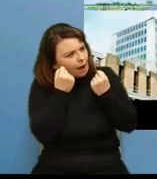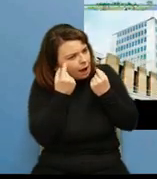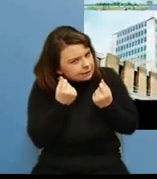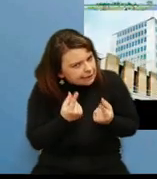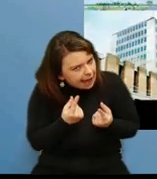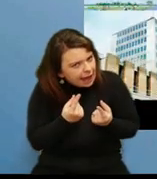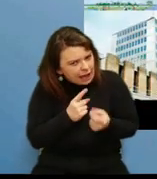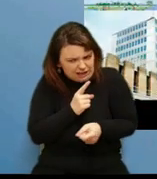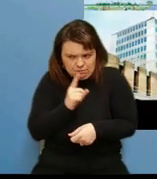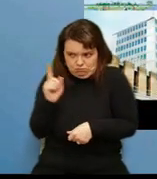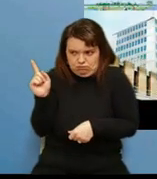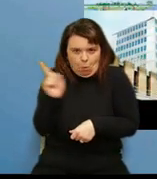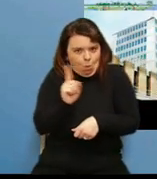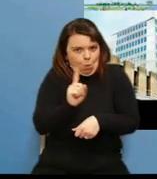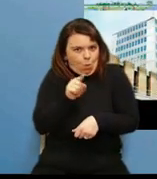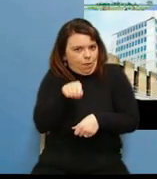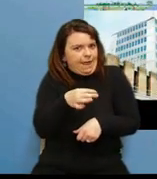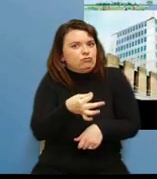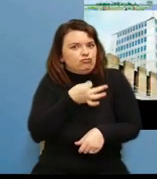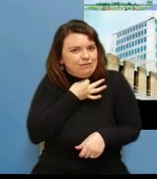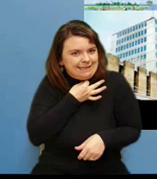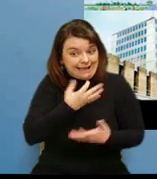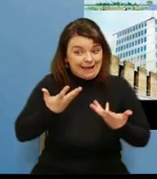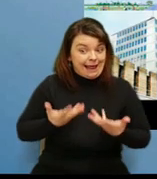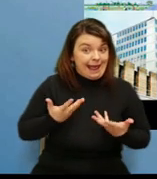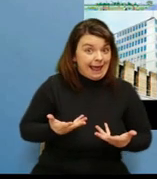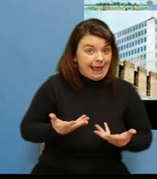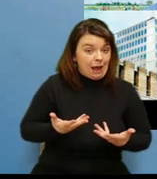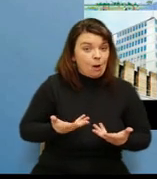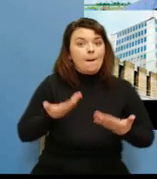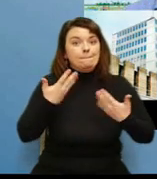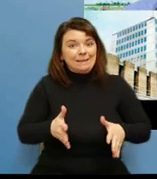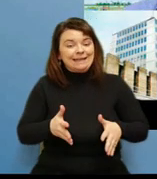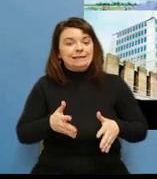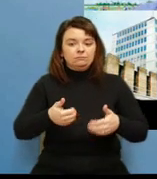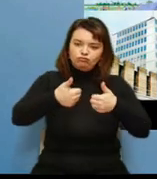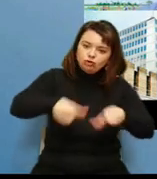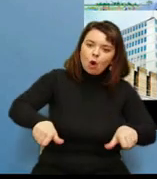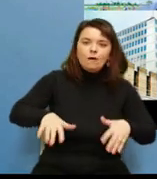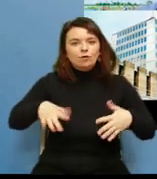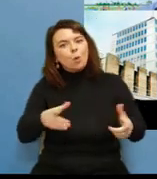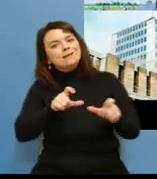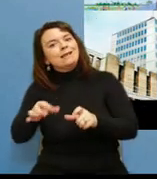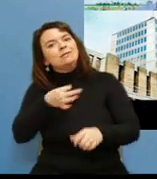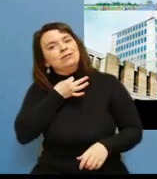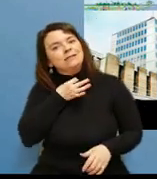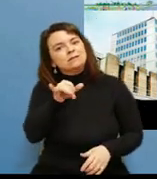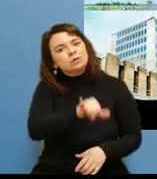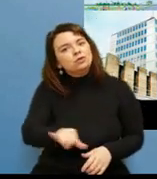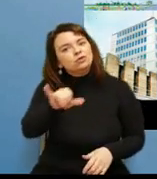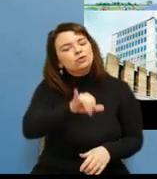suppose, what is the nature of that risk as we see it now? Is it being mitigated, or is there still a risk?